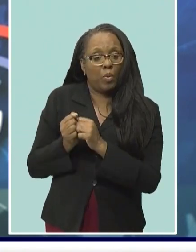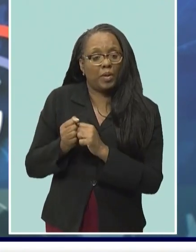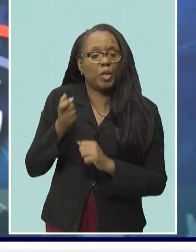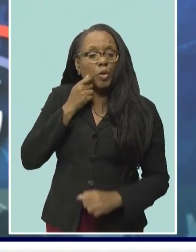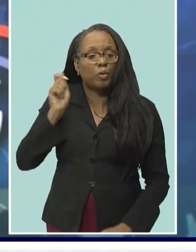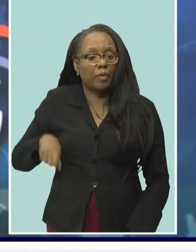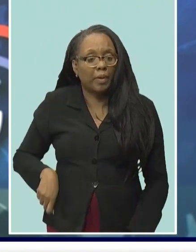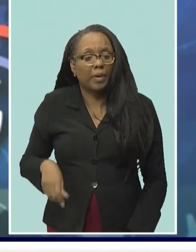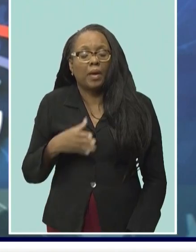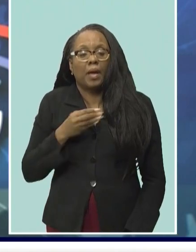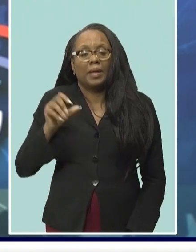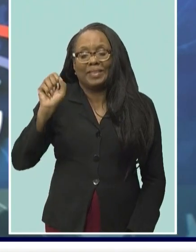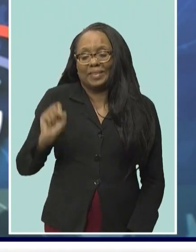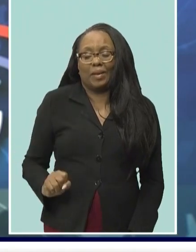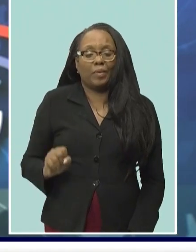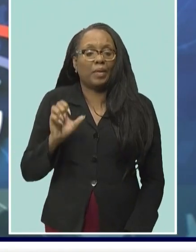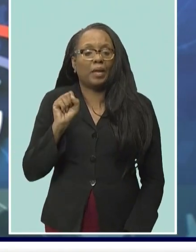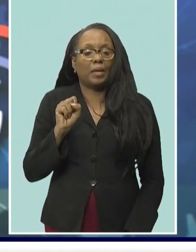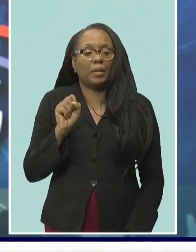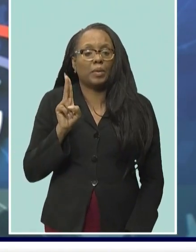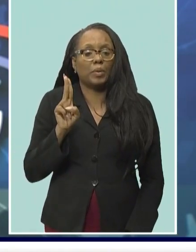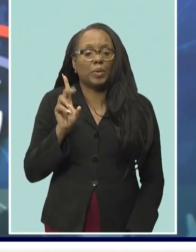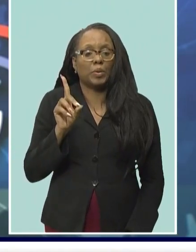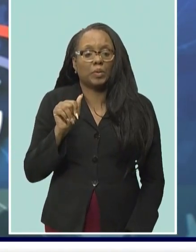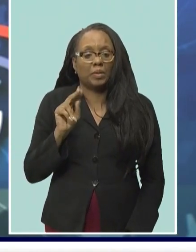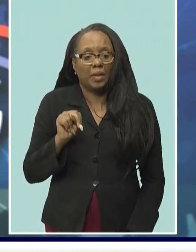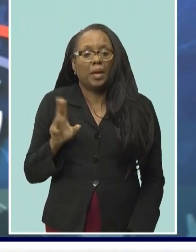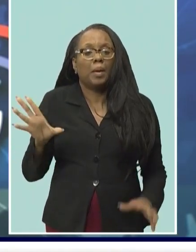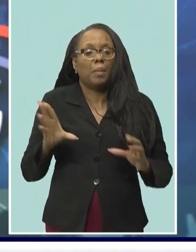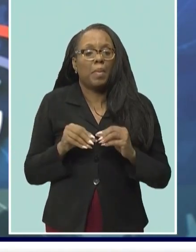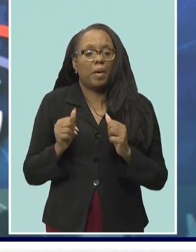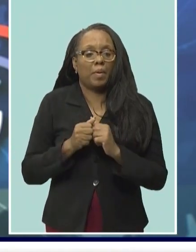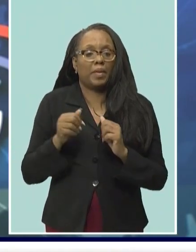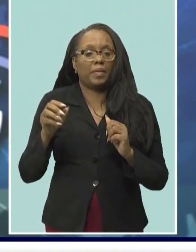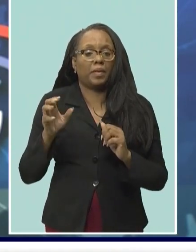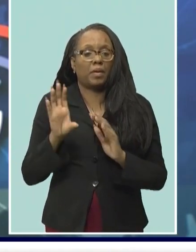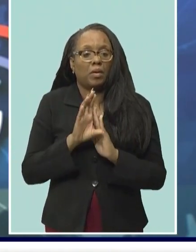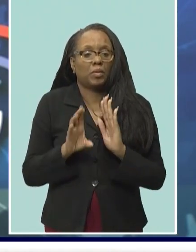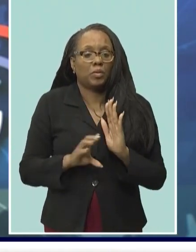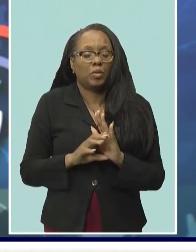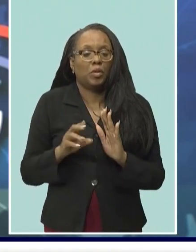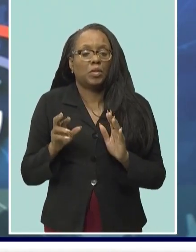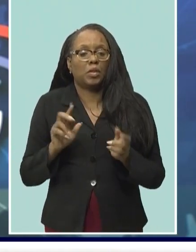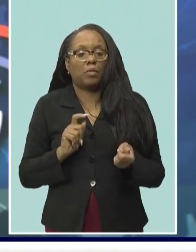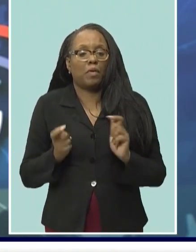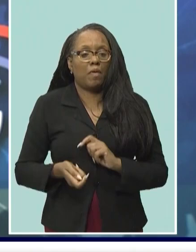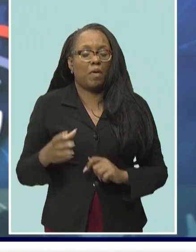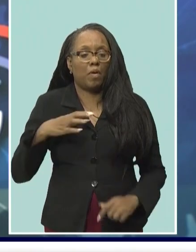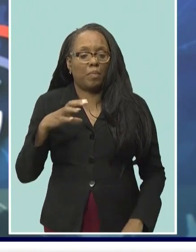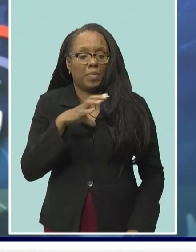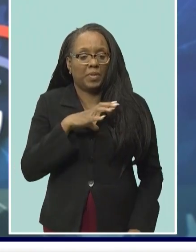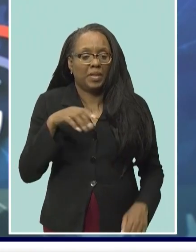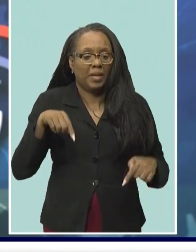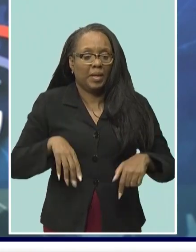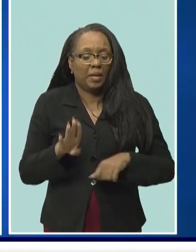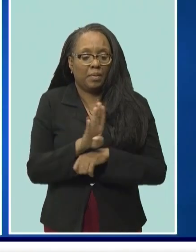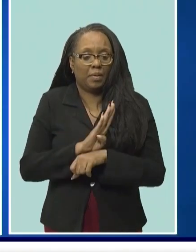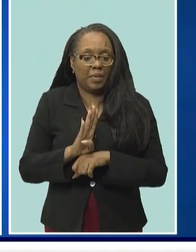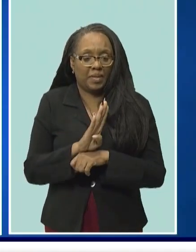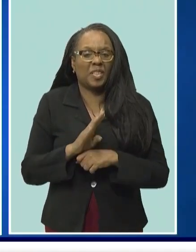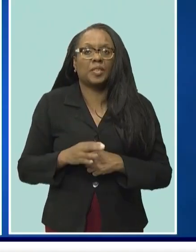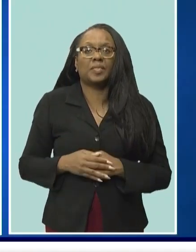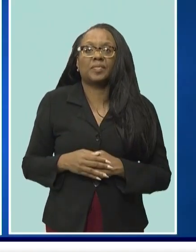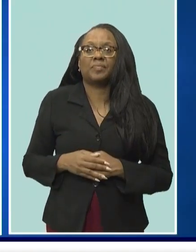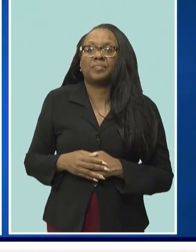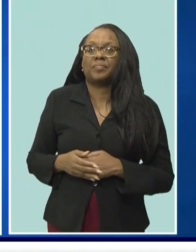has met with Constitution Reform Commission on Island. He was a guest on CBC TV8's Morning Barbados. The